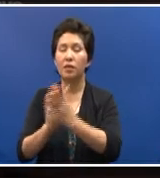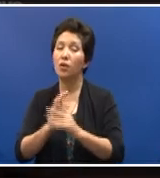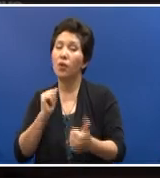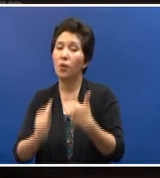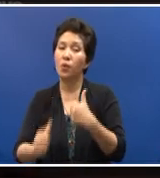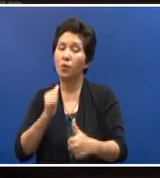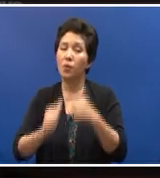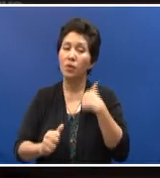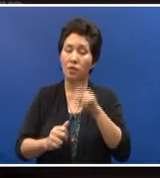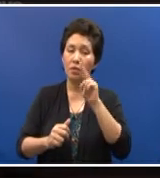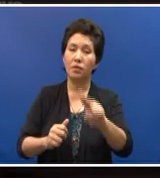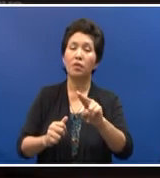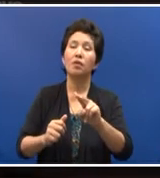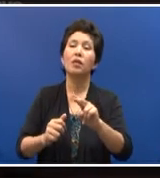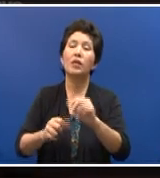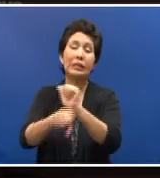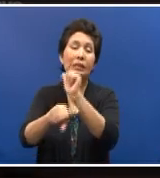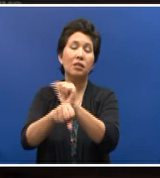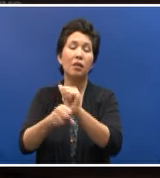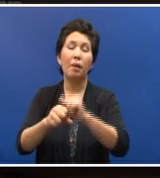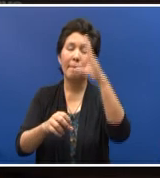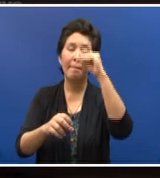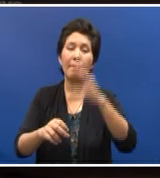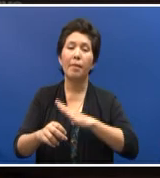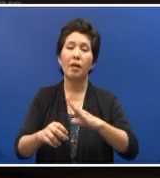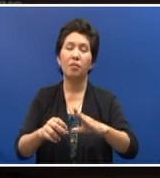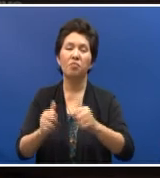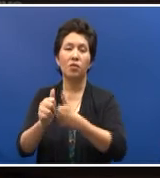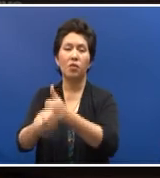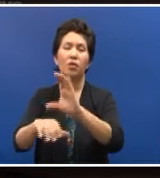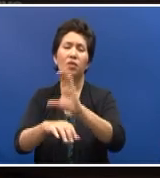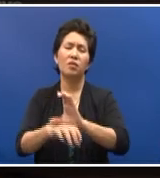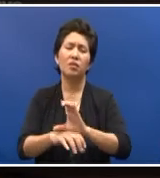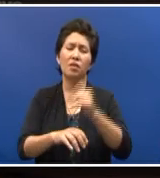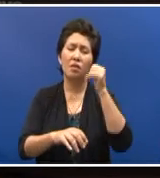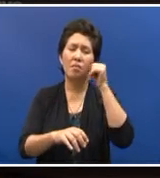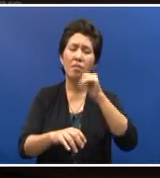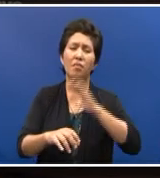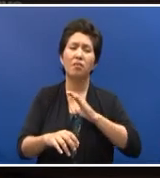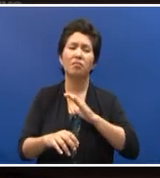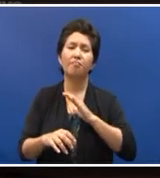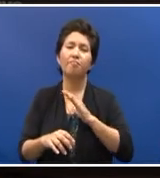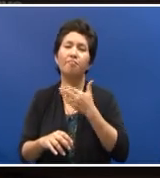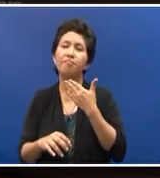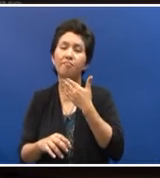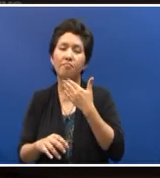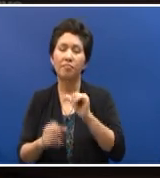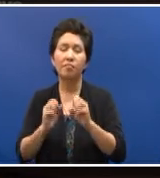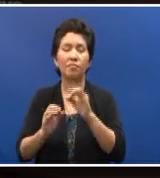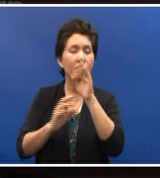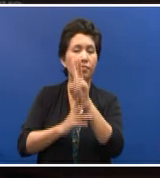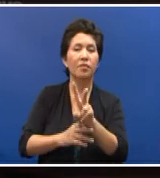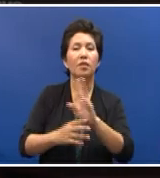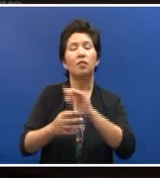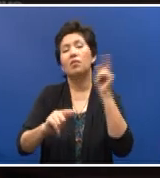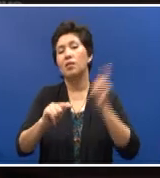which even the careers monopolized by men. For example, women become engineers. Okay, so nevertheless,